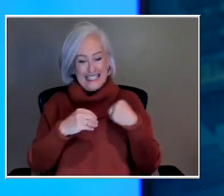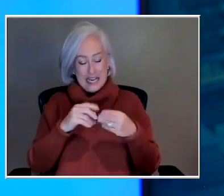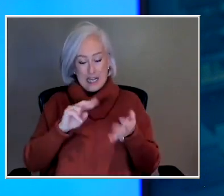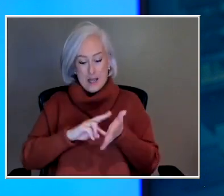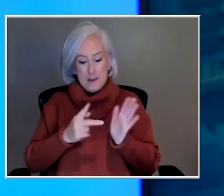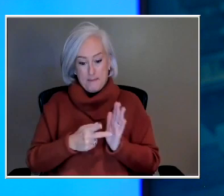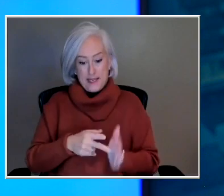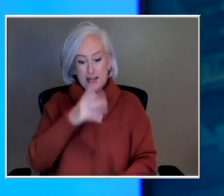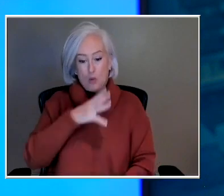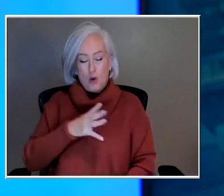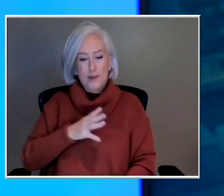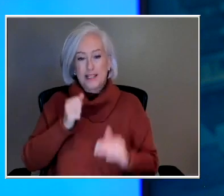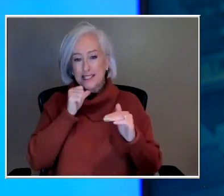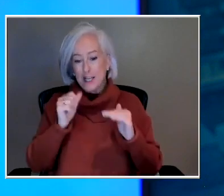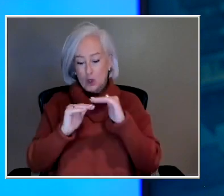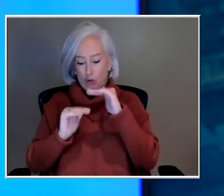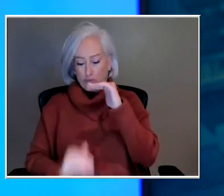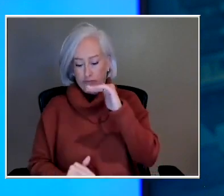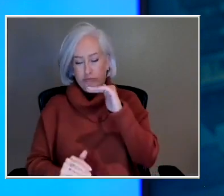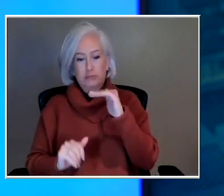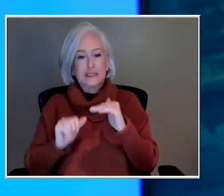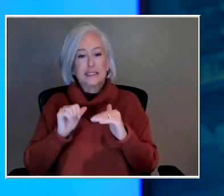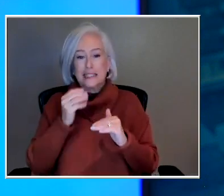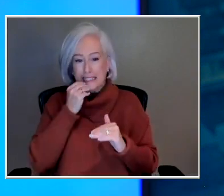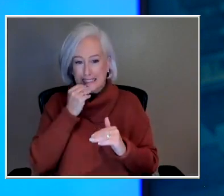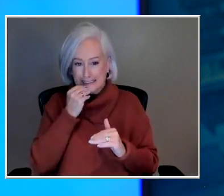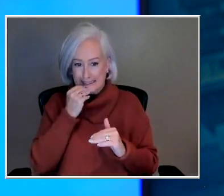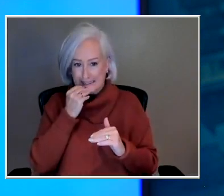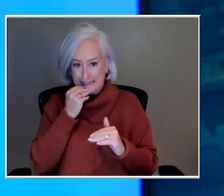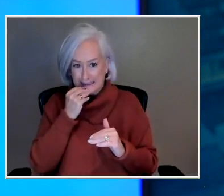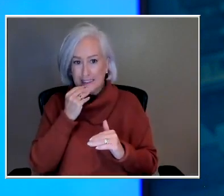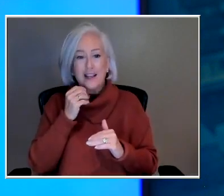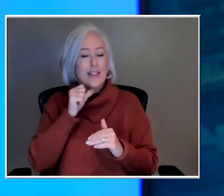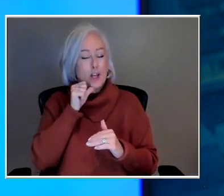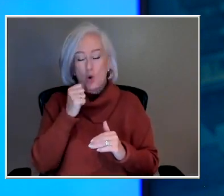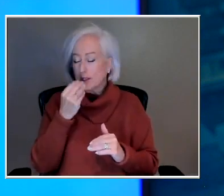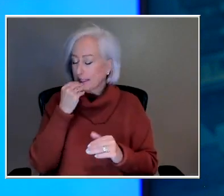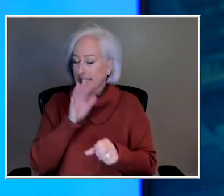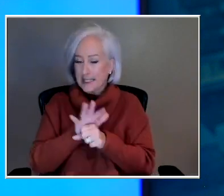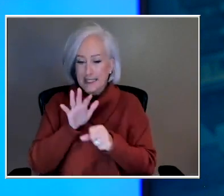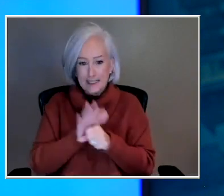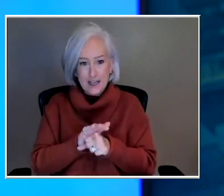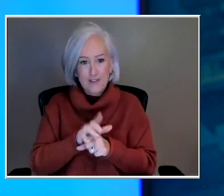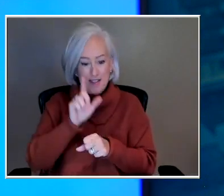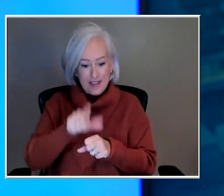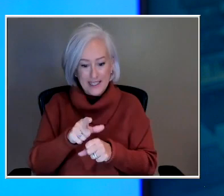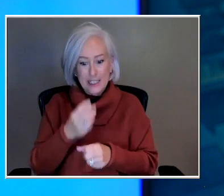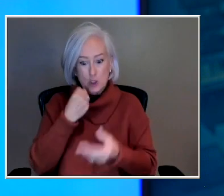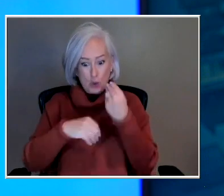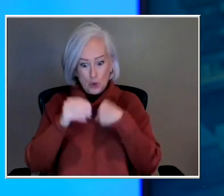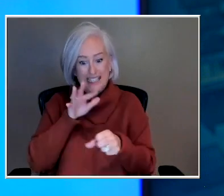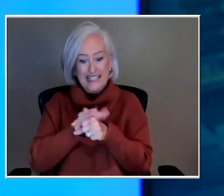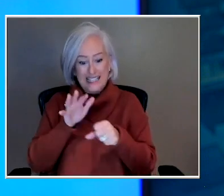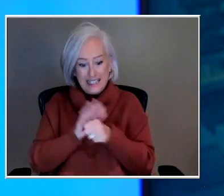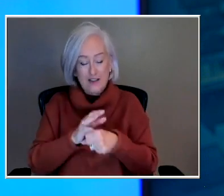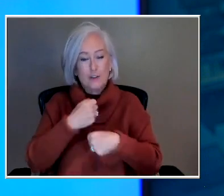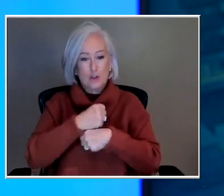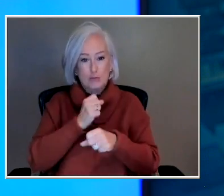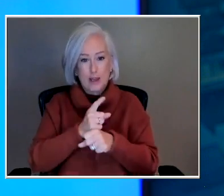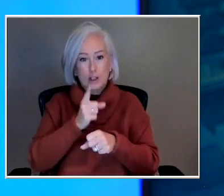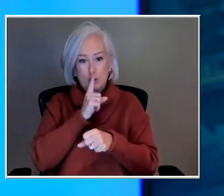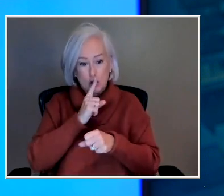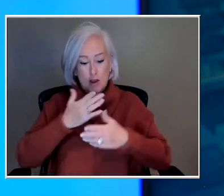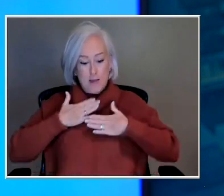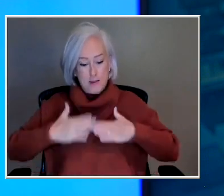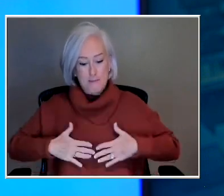are meeting their total energy needs, getting in all the calories, all the fuel their body needs to account for some of that exercise expenditure. And then you can sort